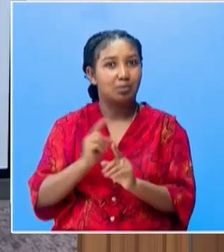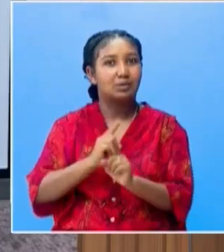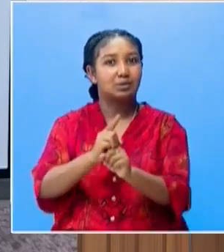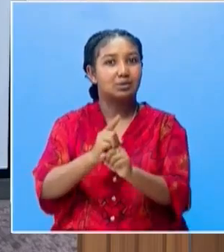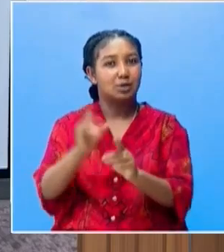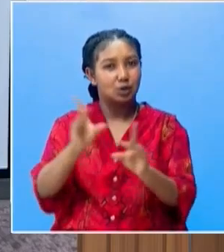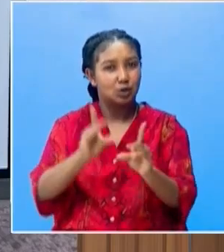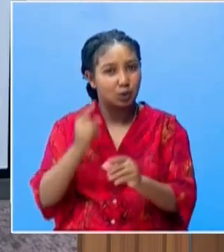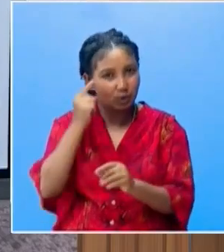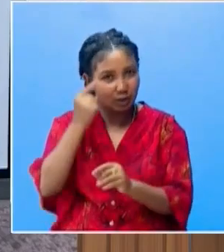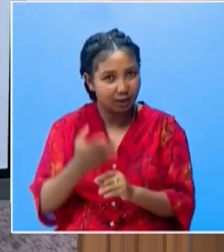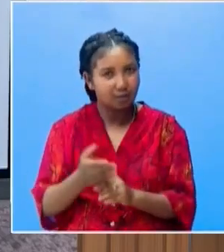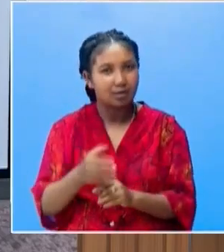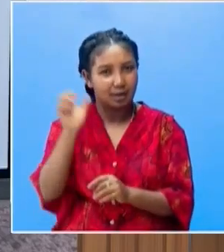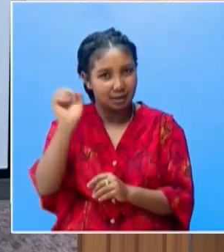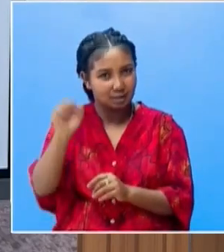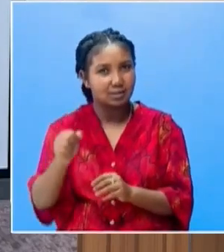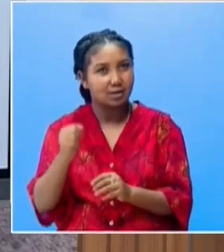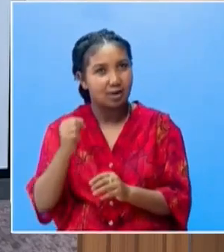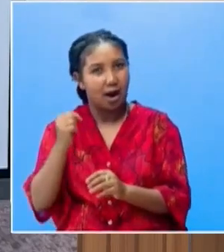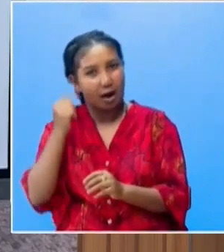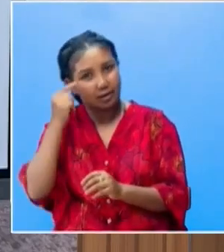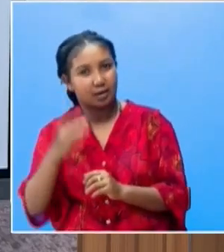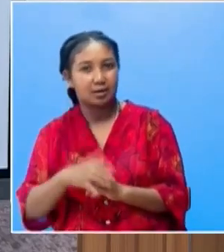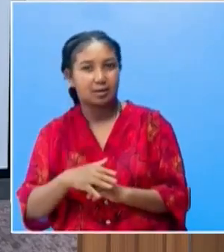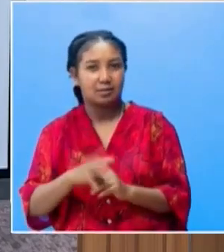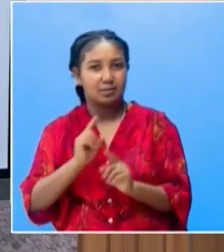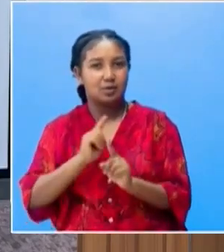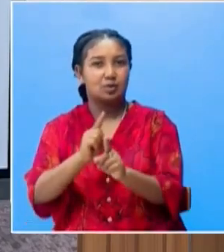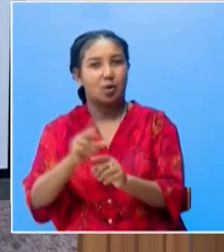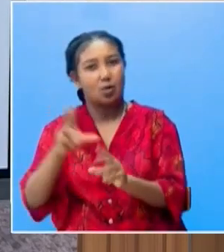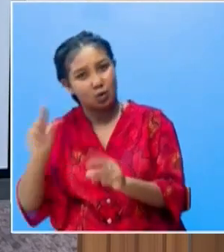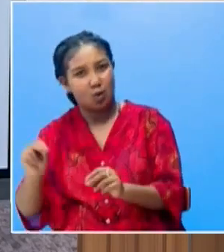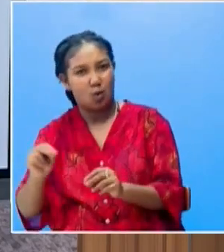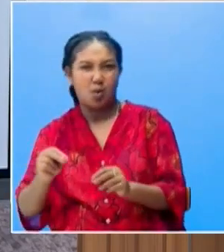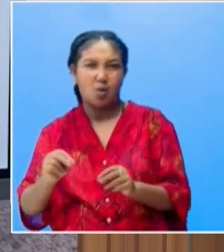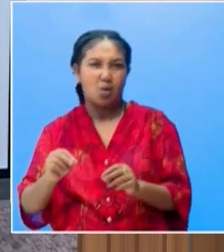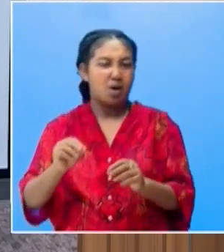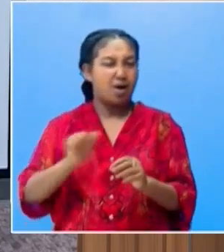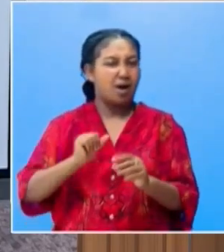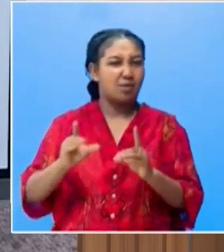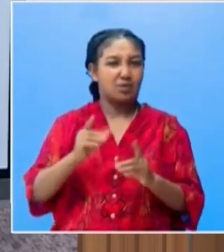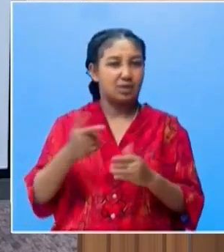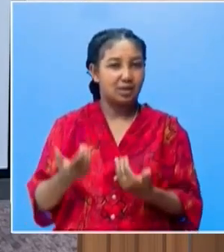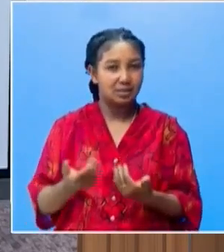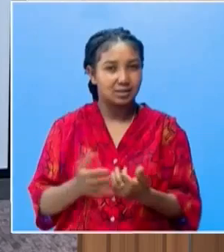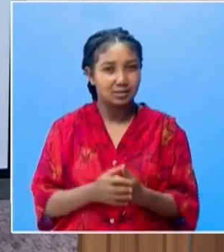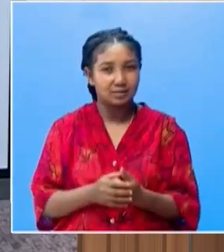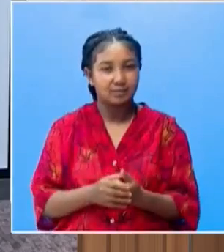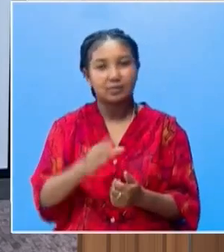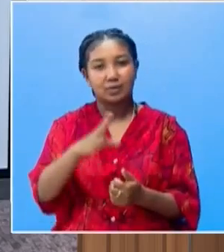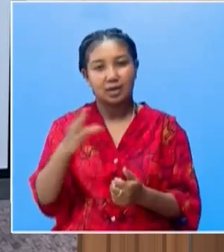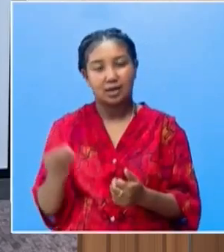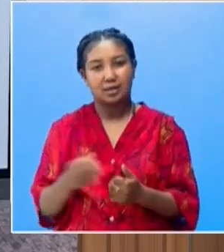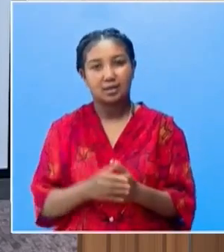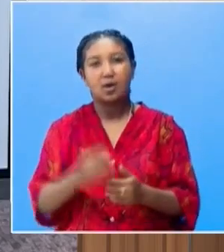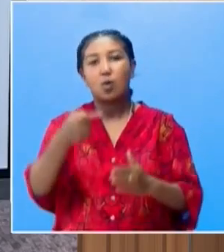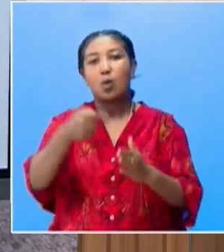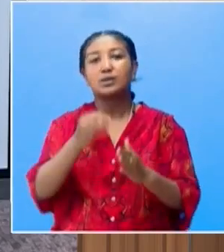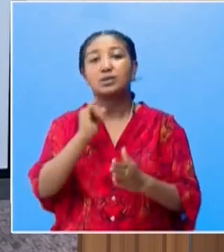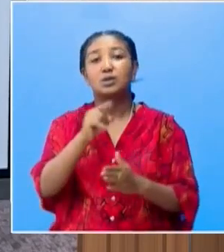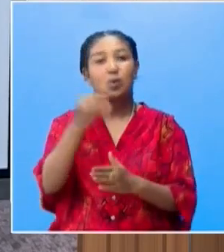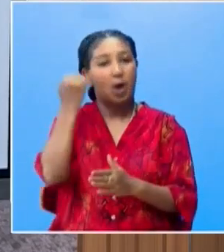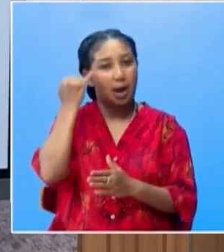Do you think? Yes, I think. Or no, I don't think so. Yeah? And what is